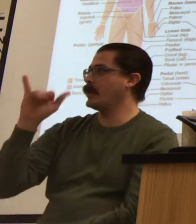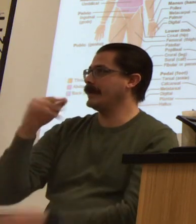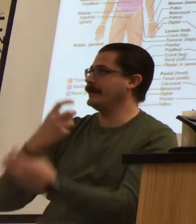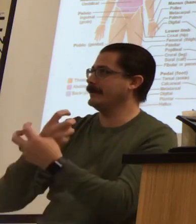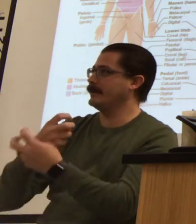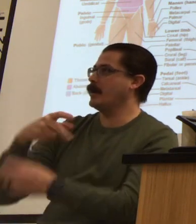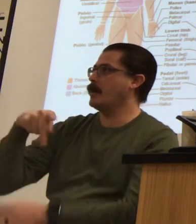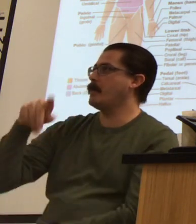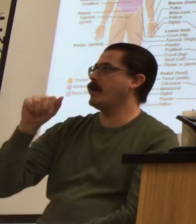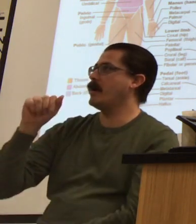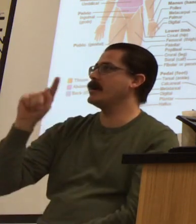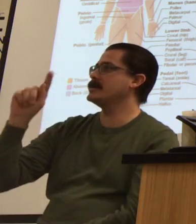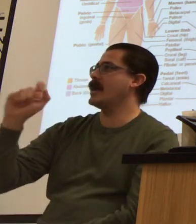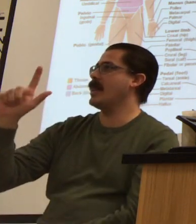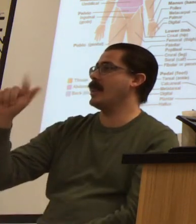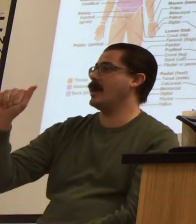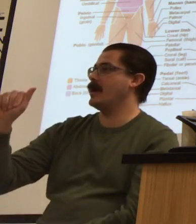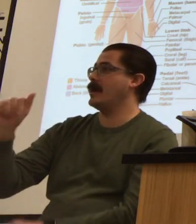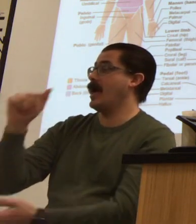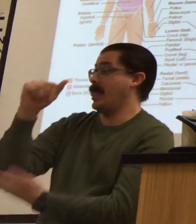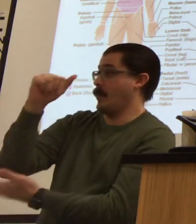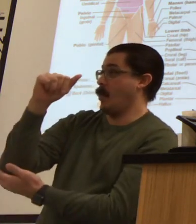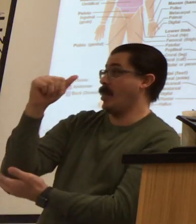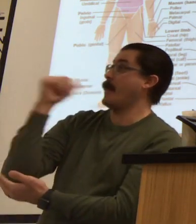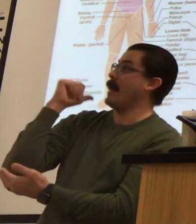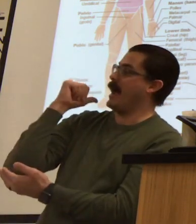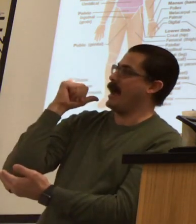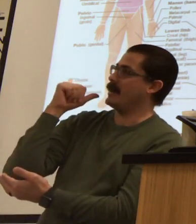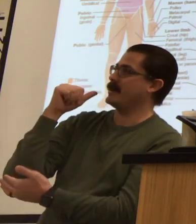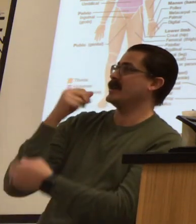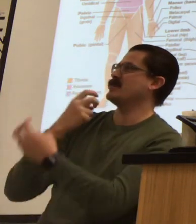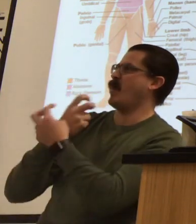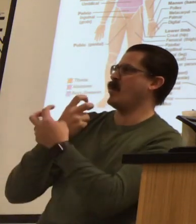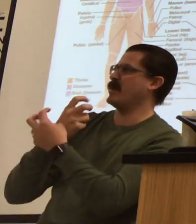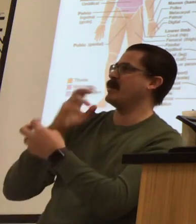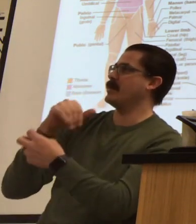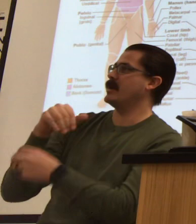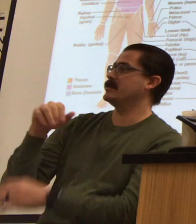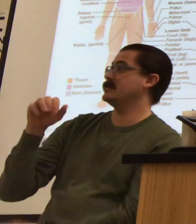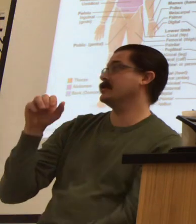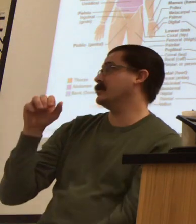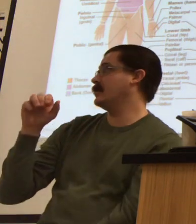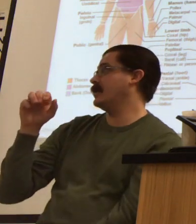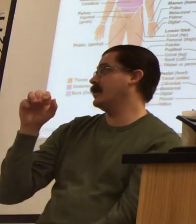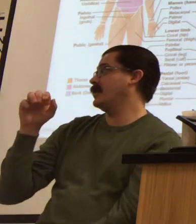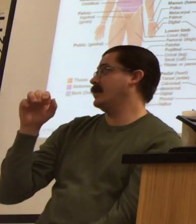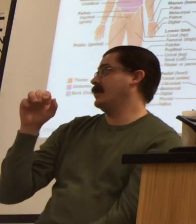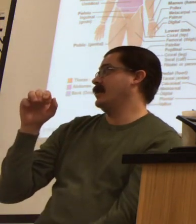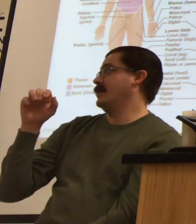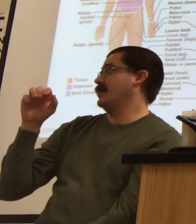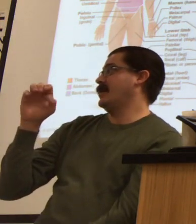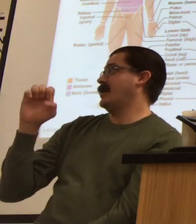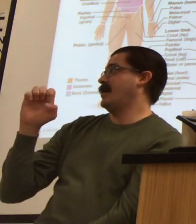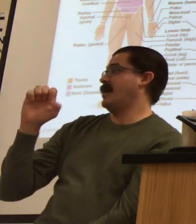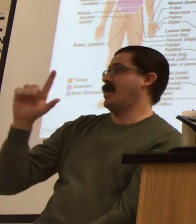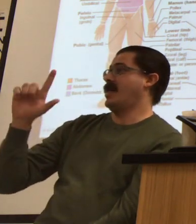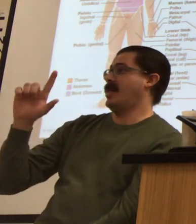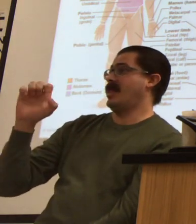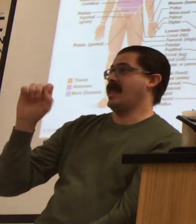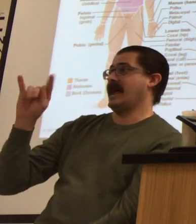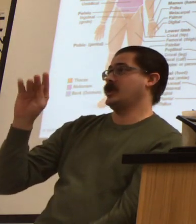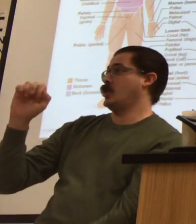patella. For your elbow, the back of the elbow is bony, and that's the olecranon region. All right,